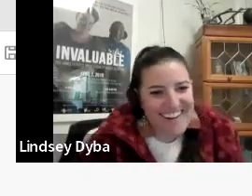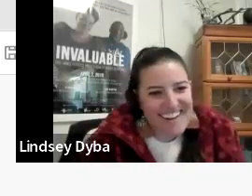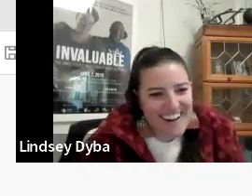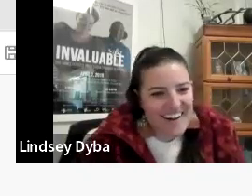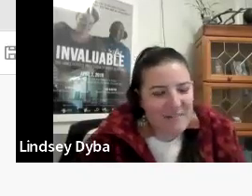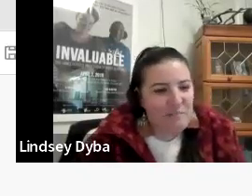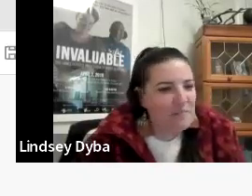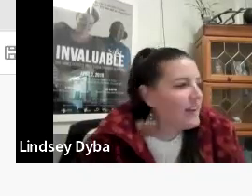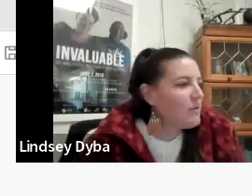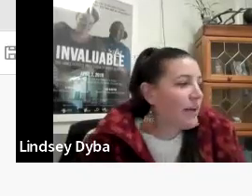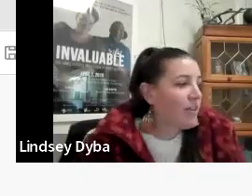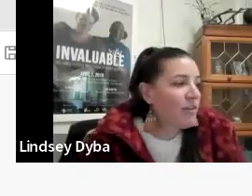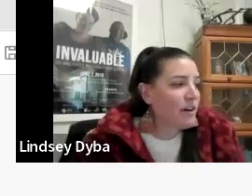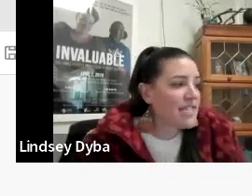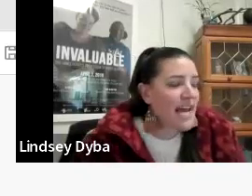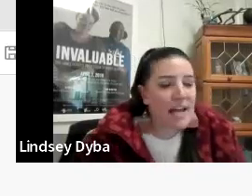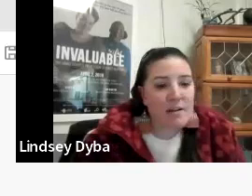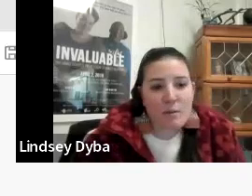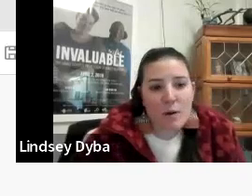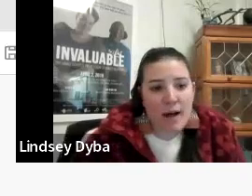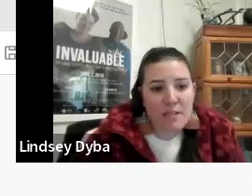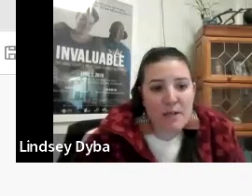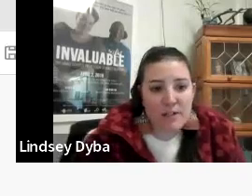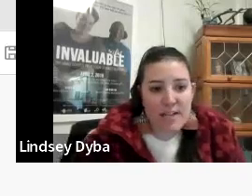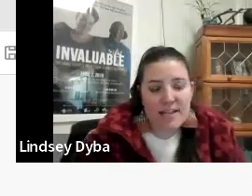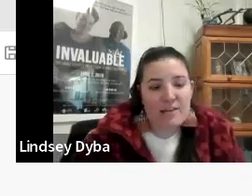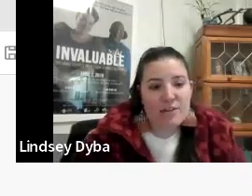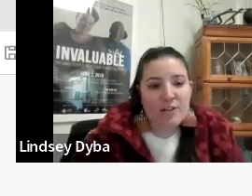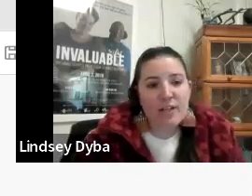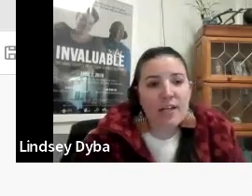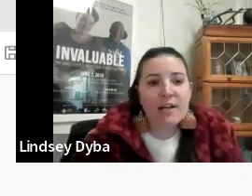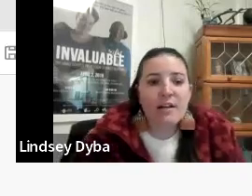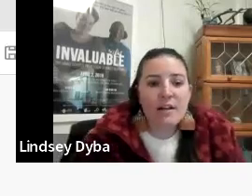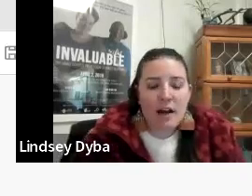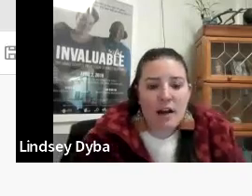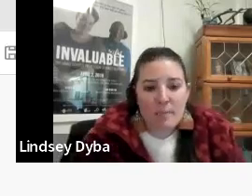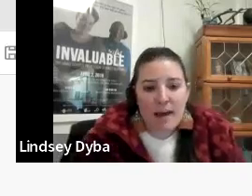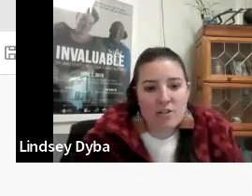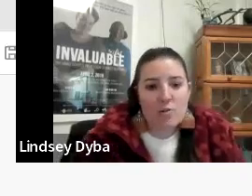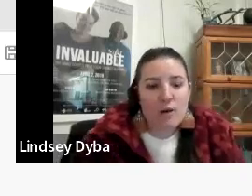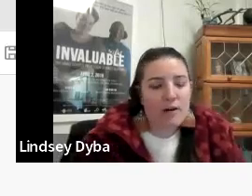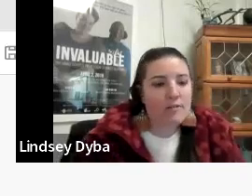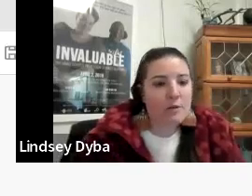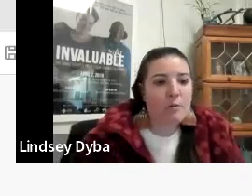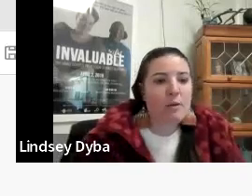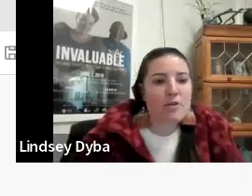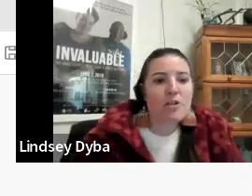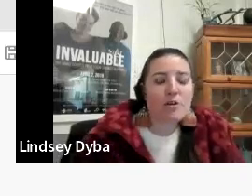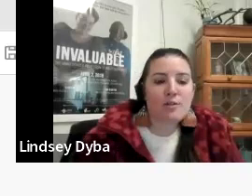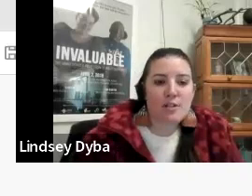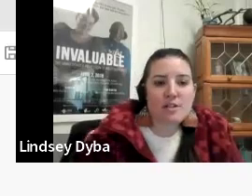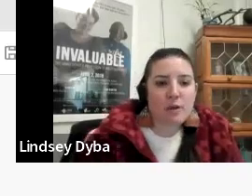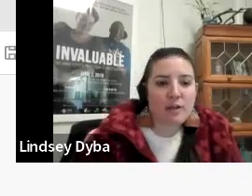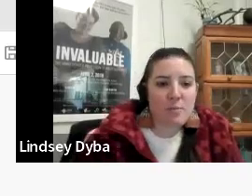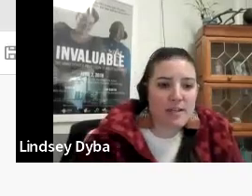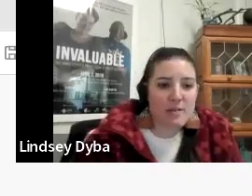there. We're gathering there at 10. We'll have speakers at 10:30. At 12, we will be marching